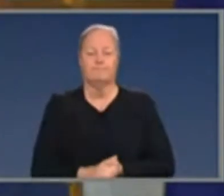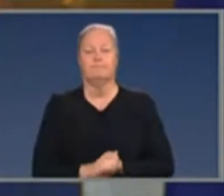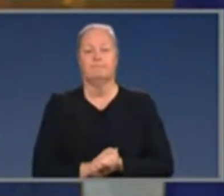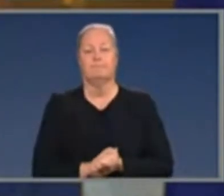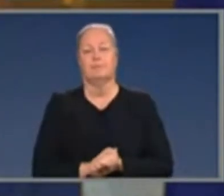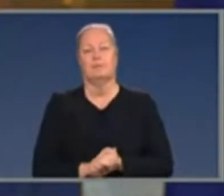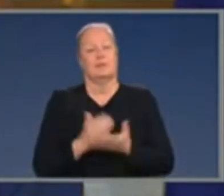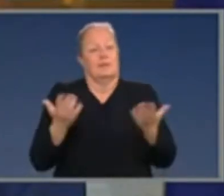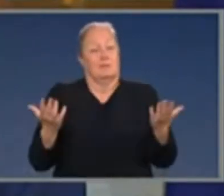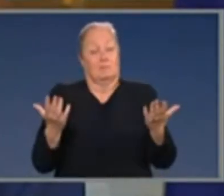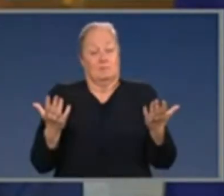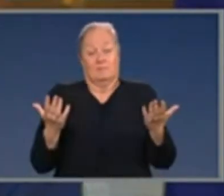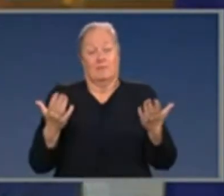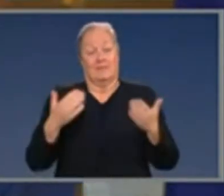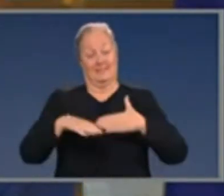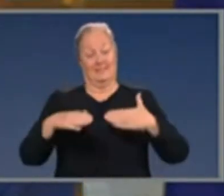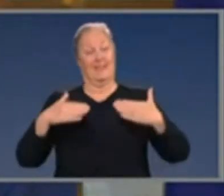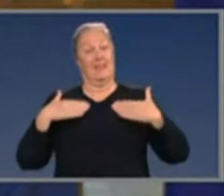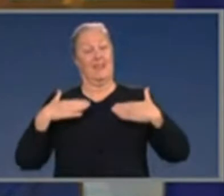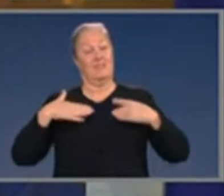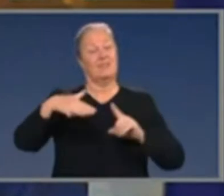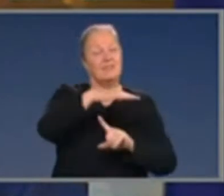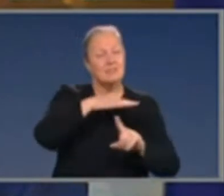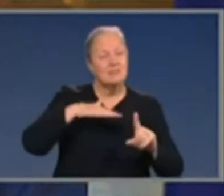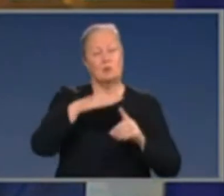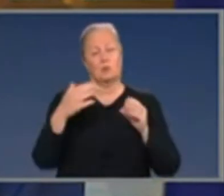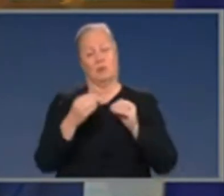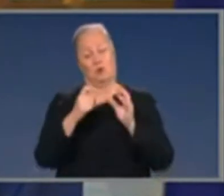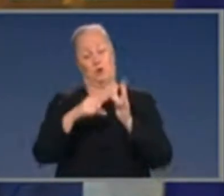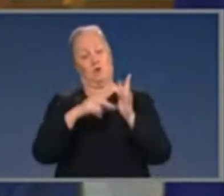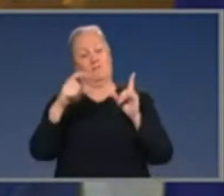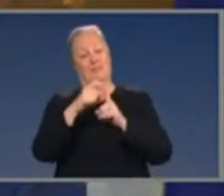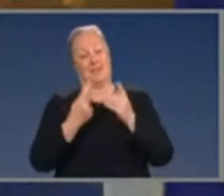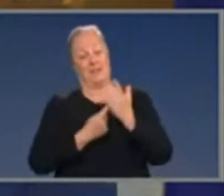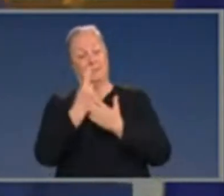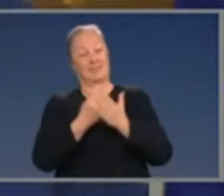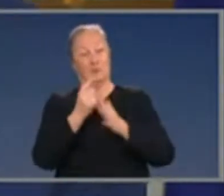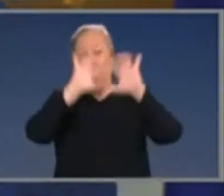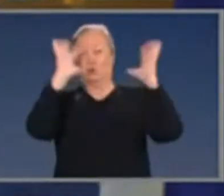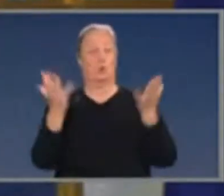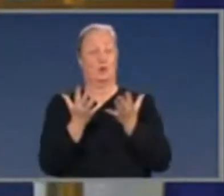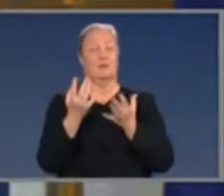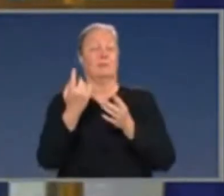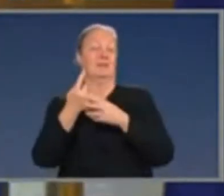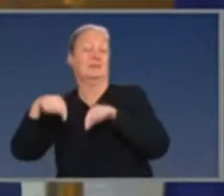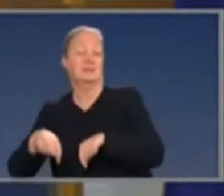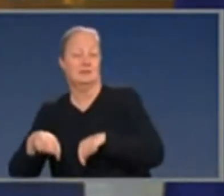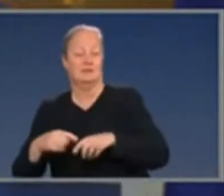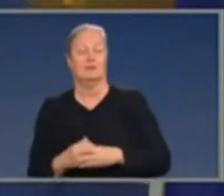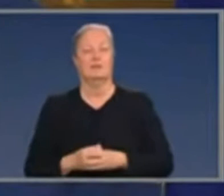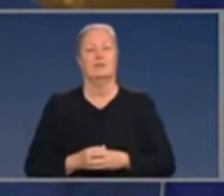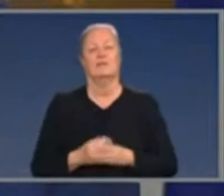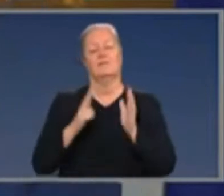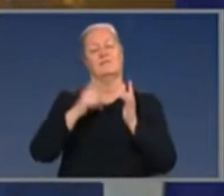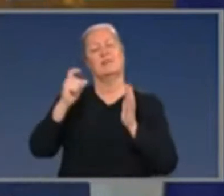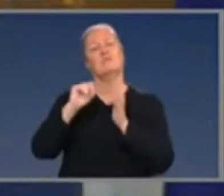that hits us in the health sector in this COVID pandemic. And that's one of the reasons why you've heard the Victorian